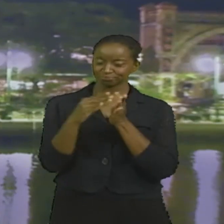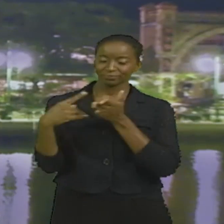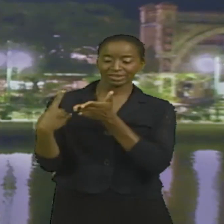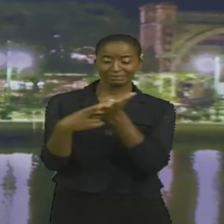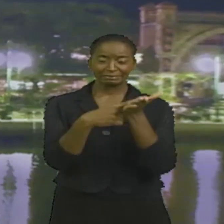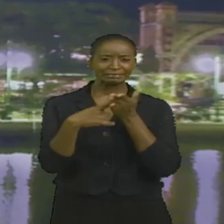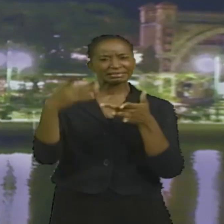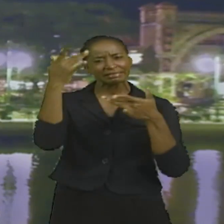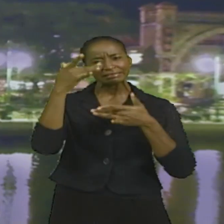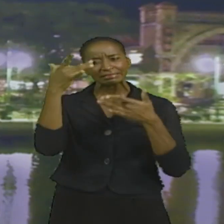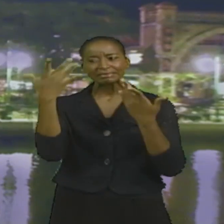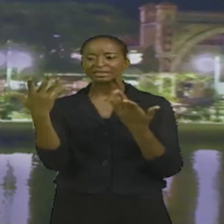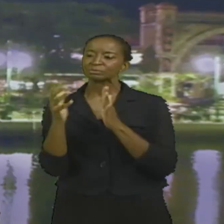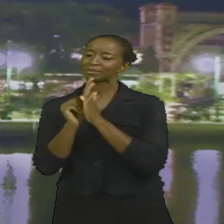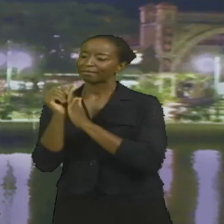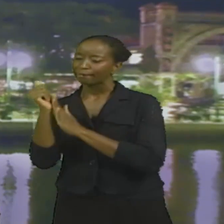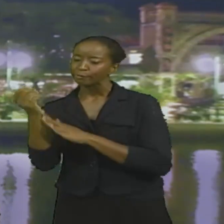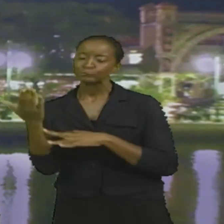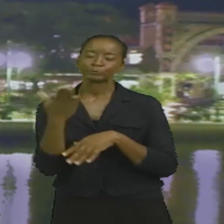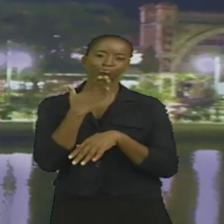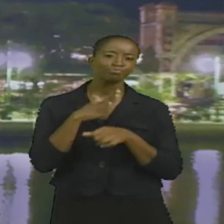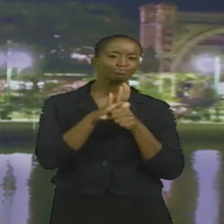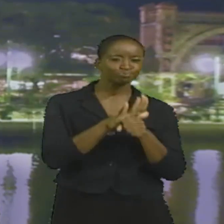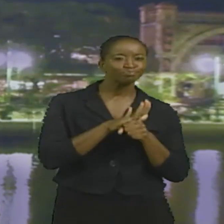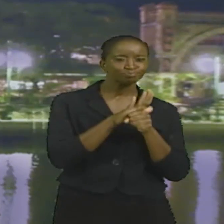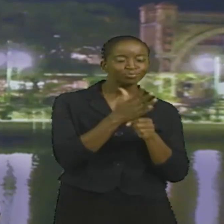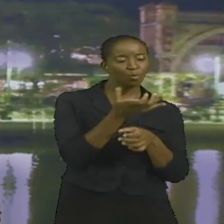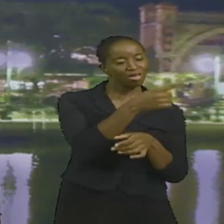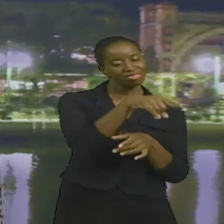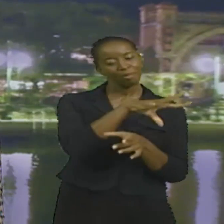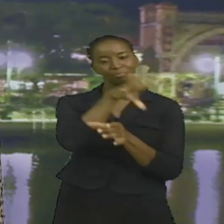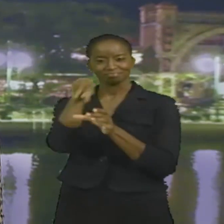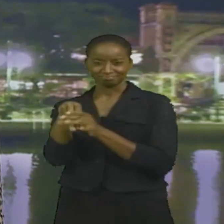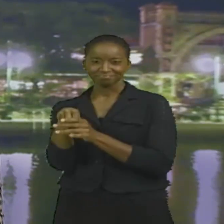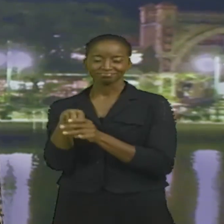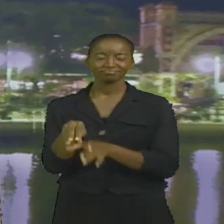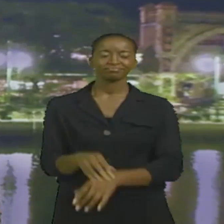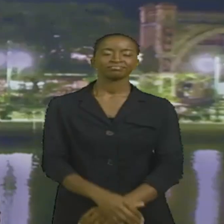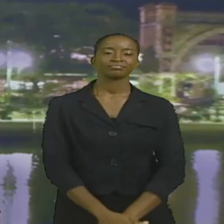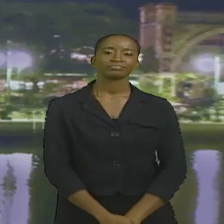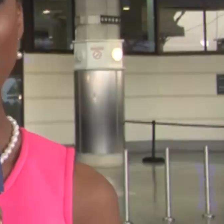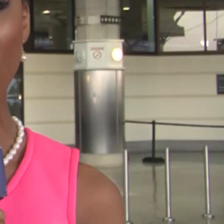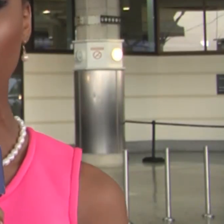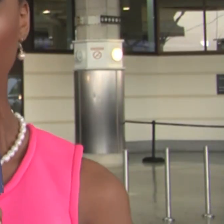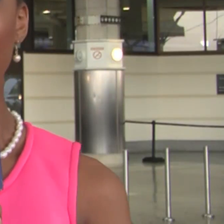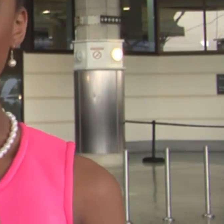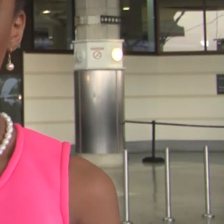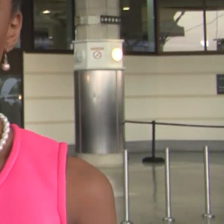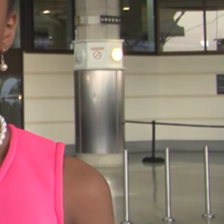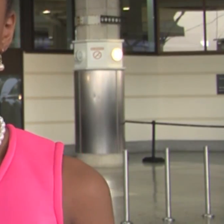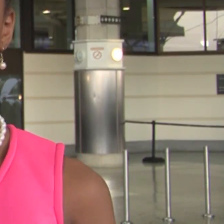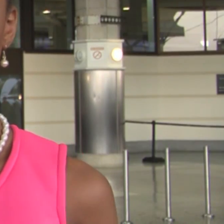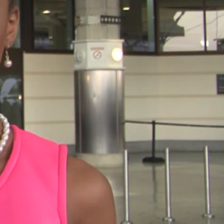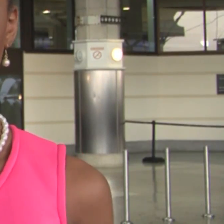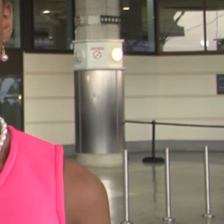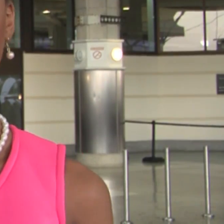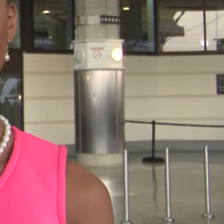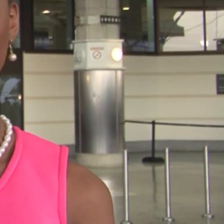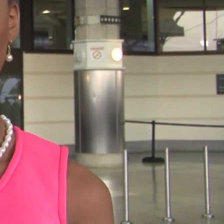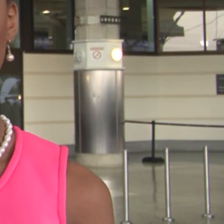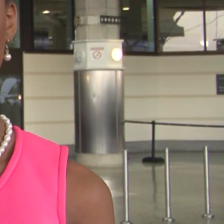chronic non-communicable diseases in which she would like them to take part. What I found is that with